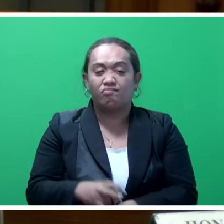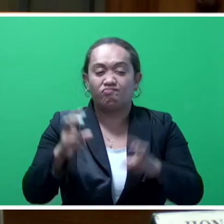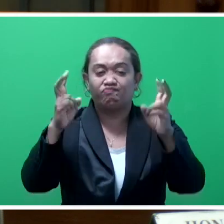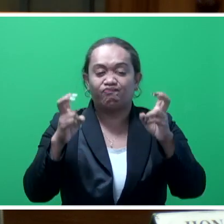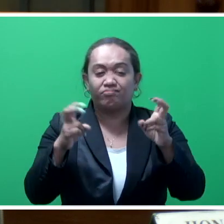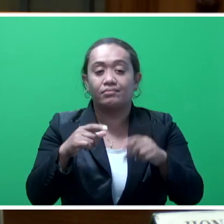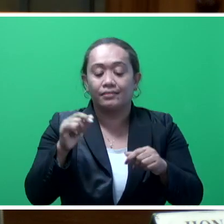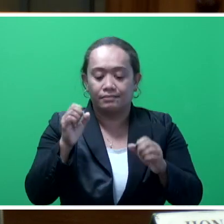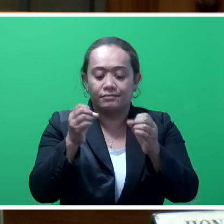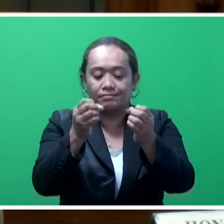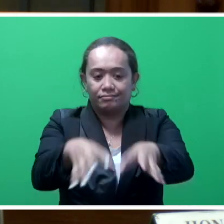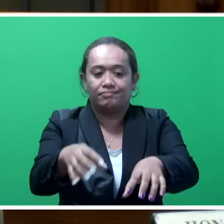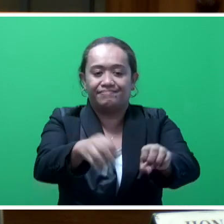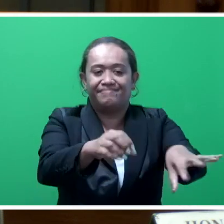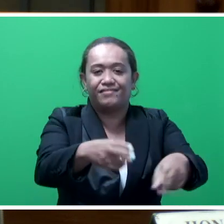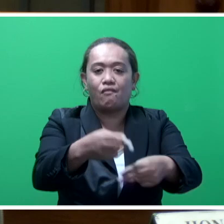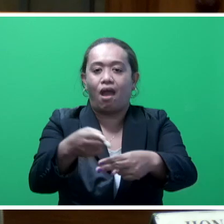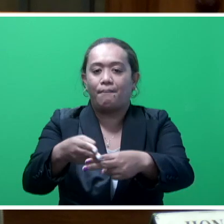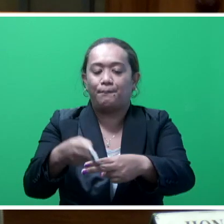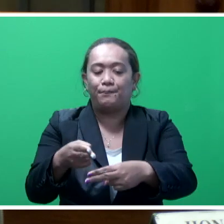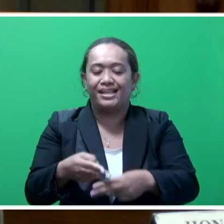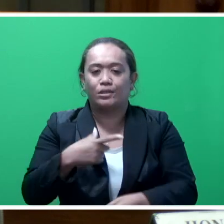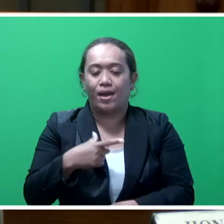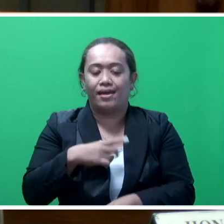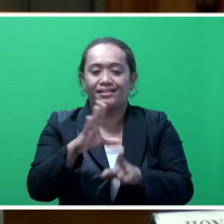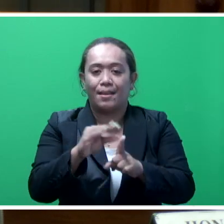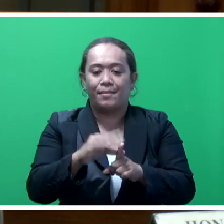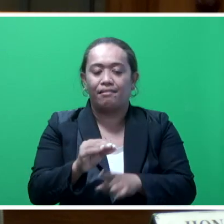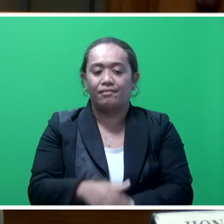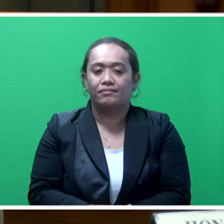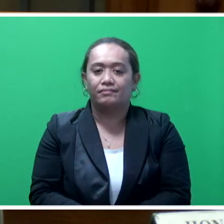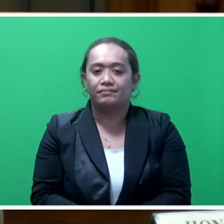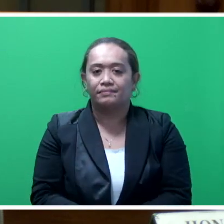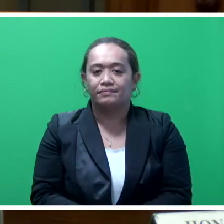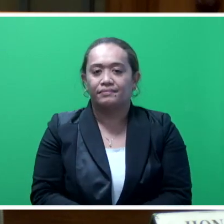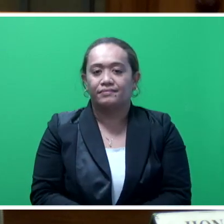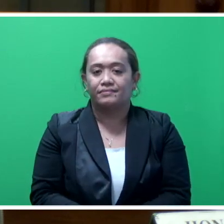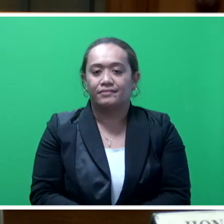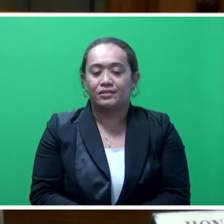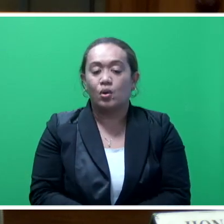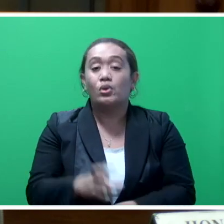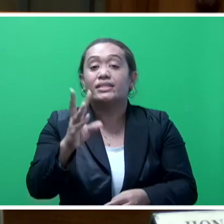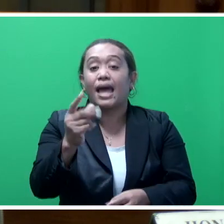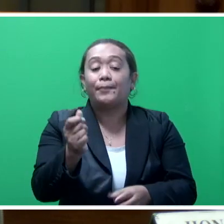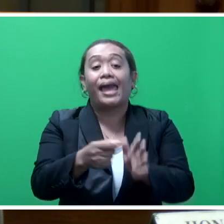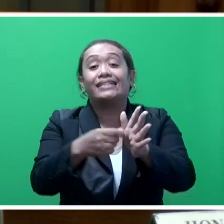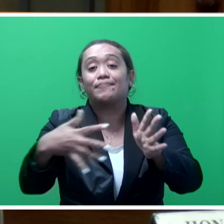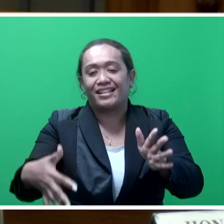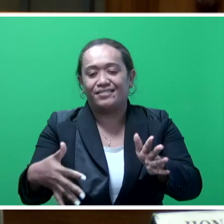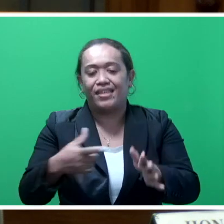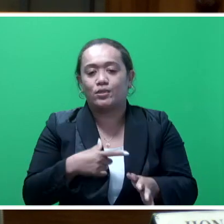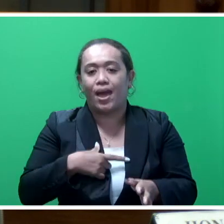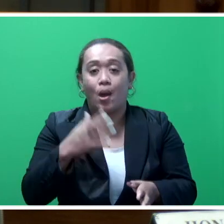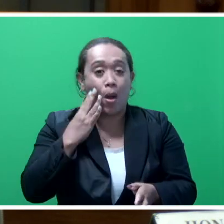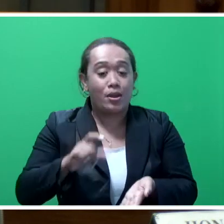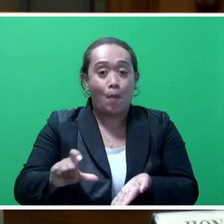of nitrogen and potassium, but most of this waste lack phosphorus, which is very expensive. So, Mr. Speaker said we have found this